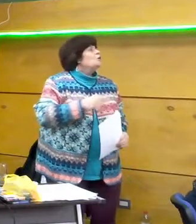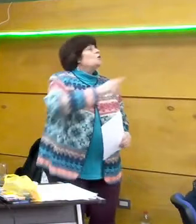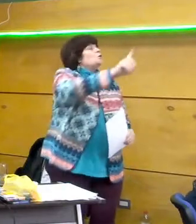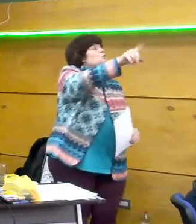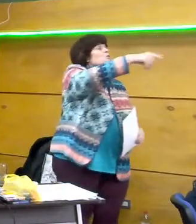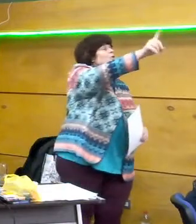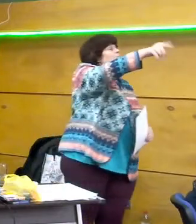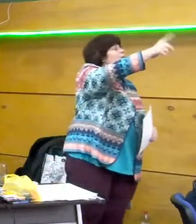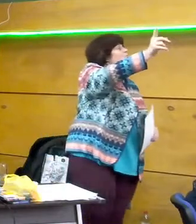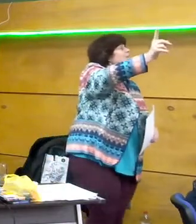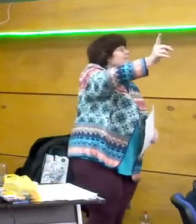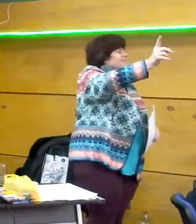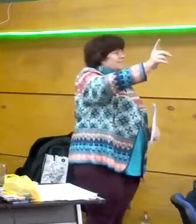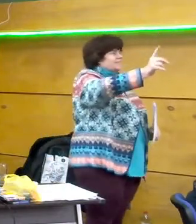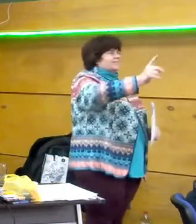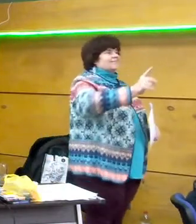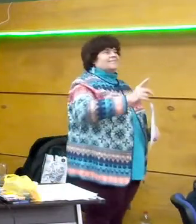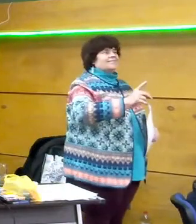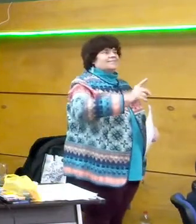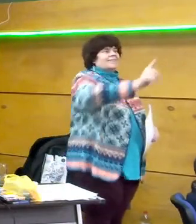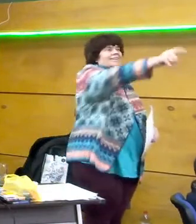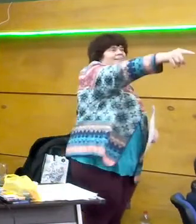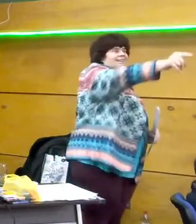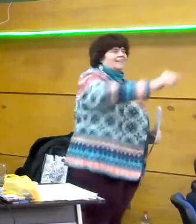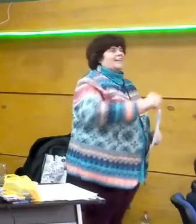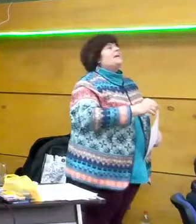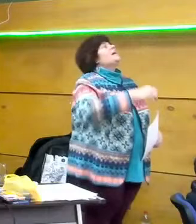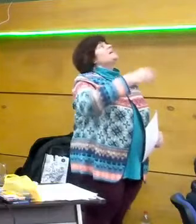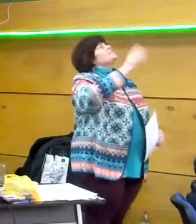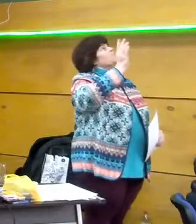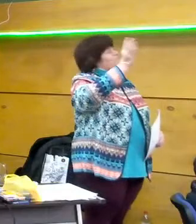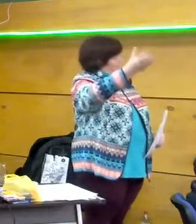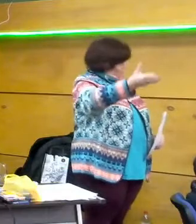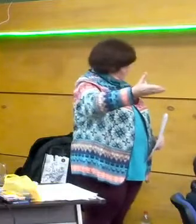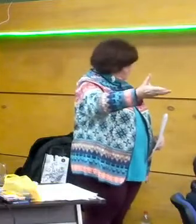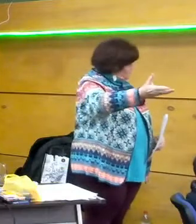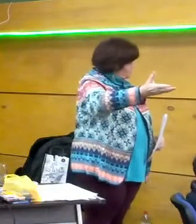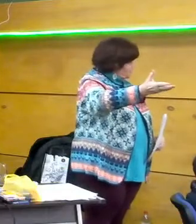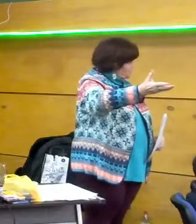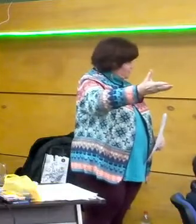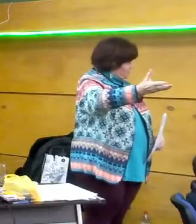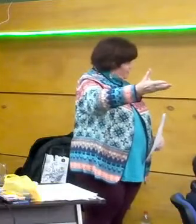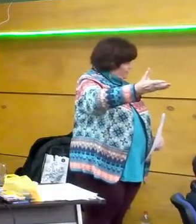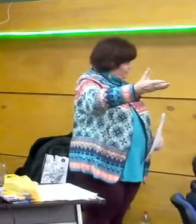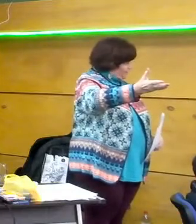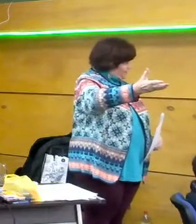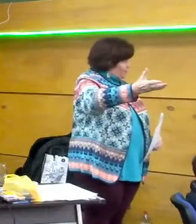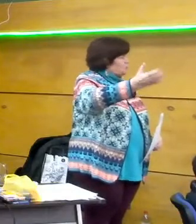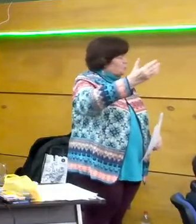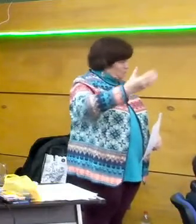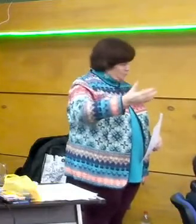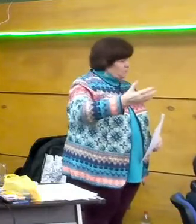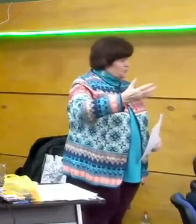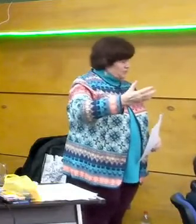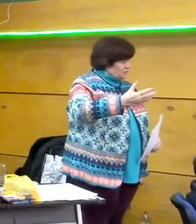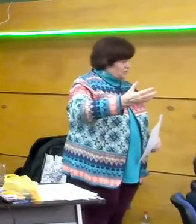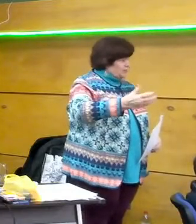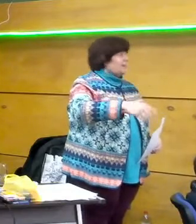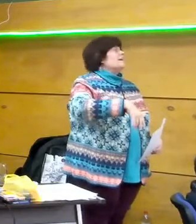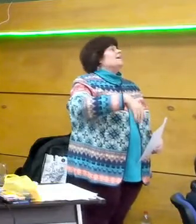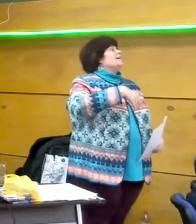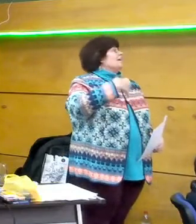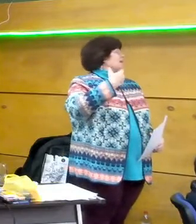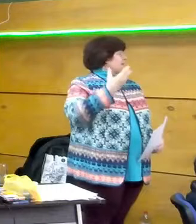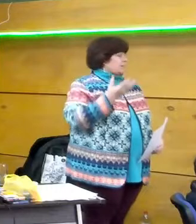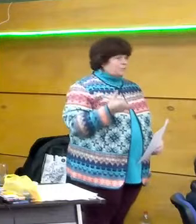And who knows what it means? A musician. It's a famous musician, a German